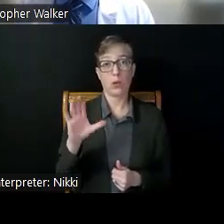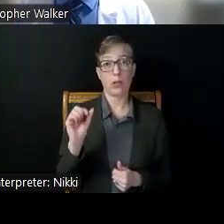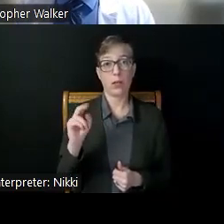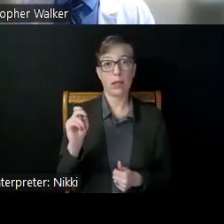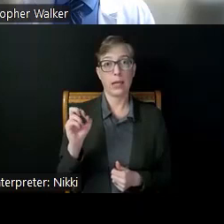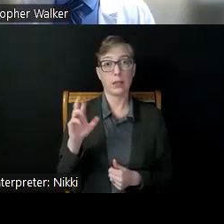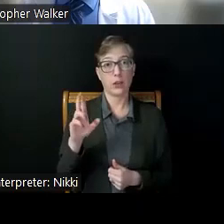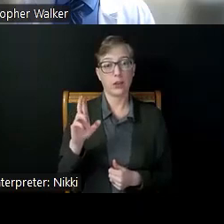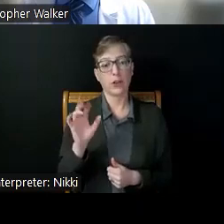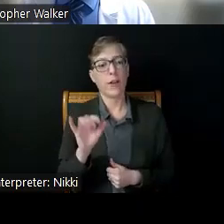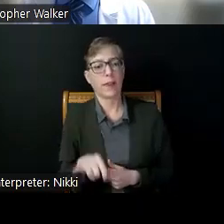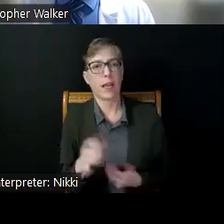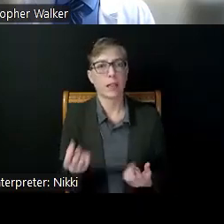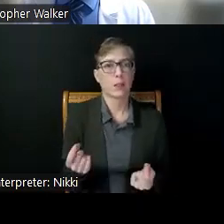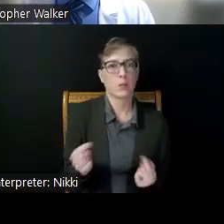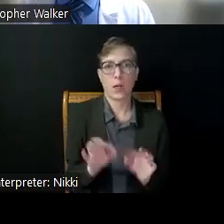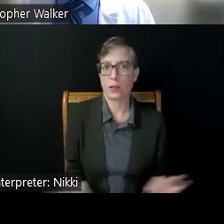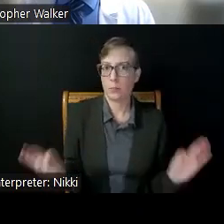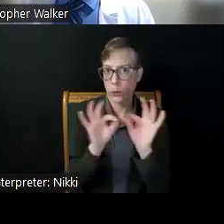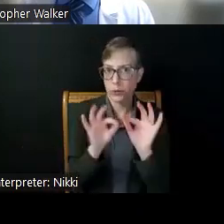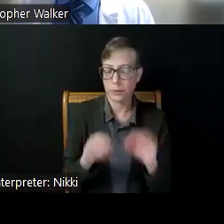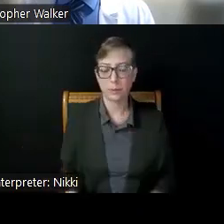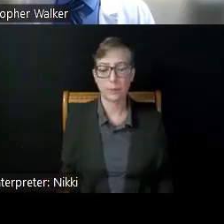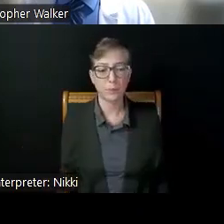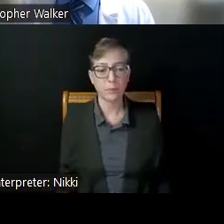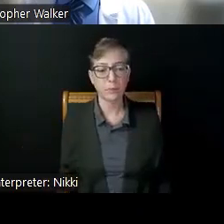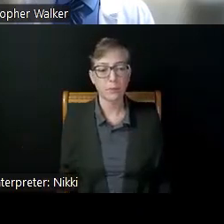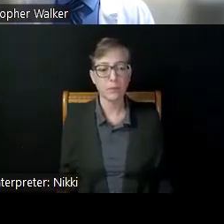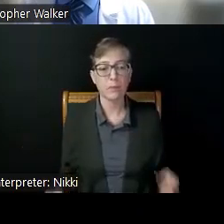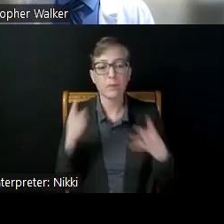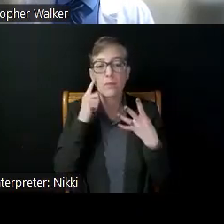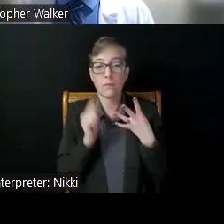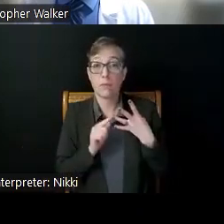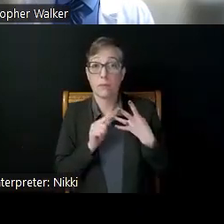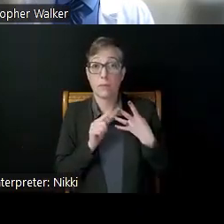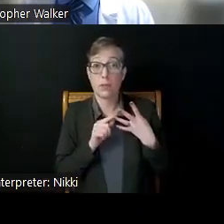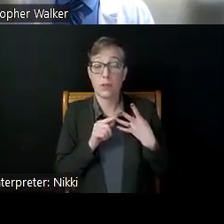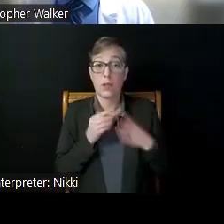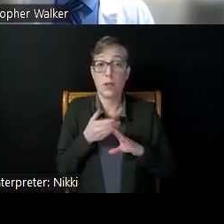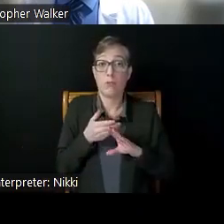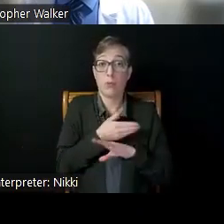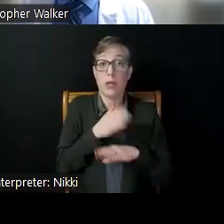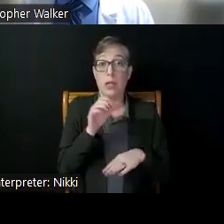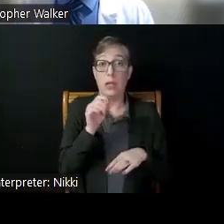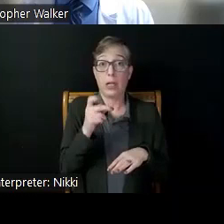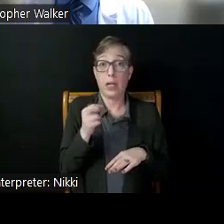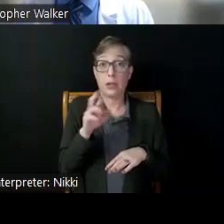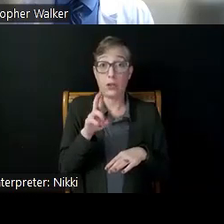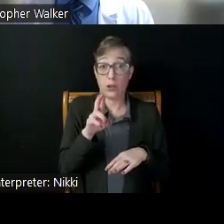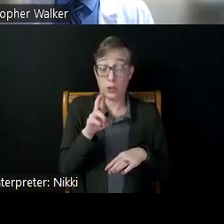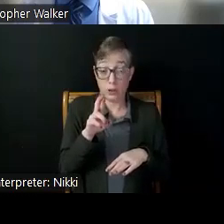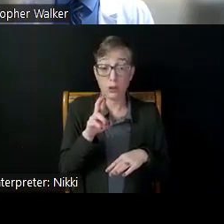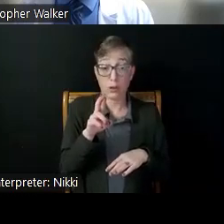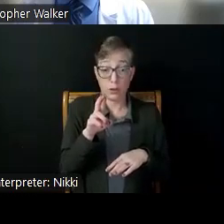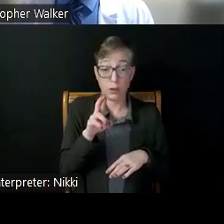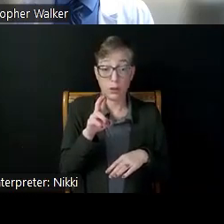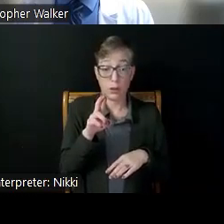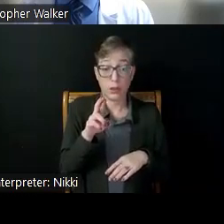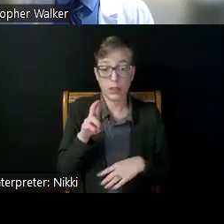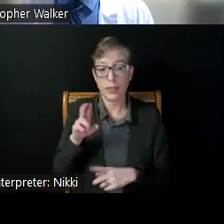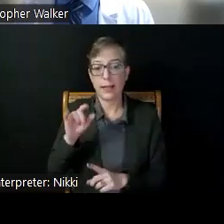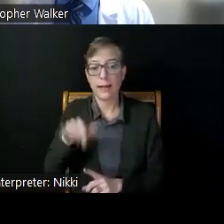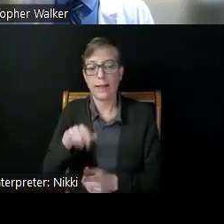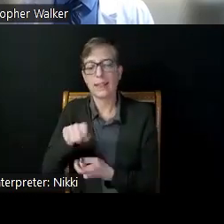When they are looking at precancers, this study remarks on statistics in the